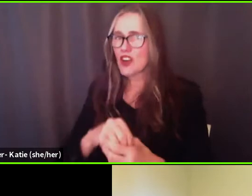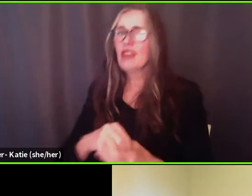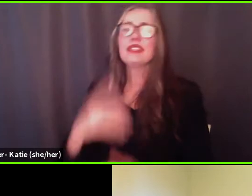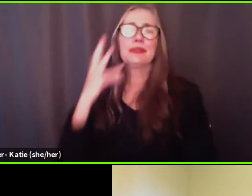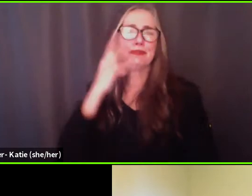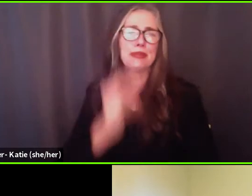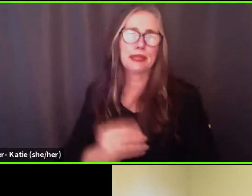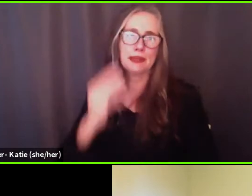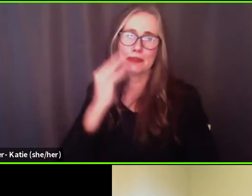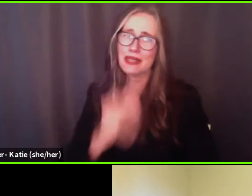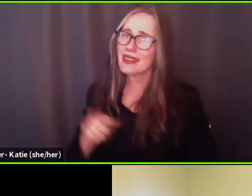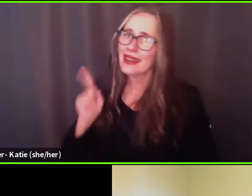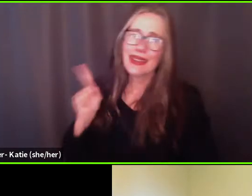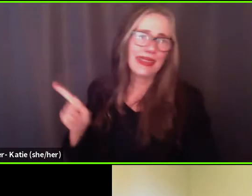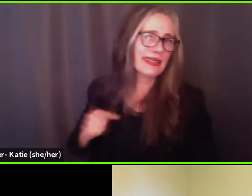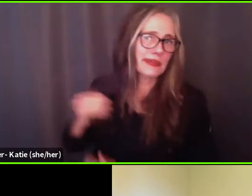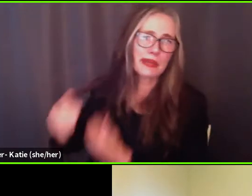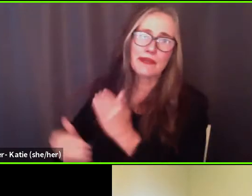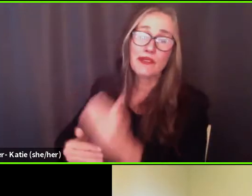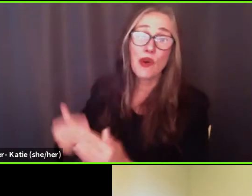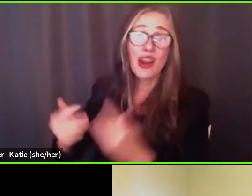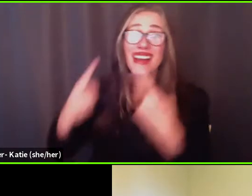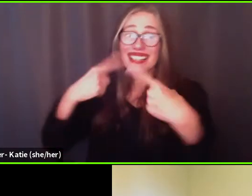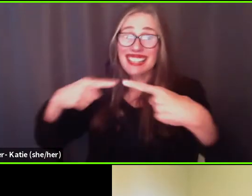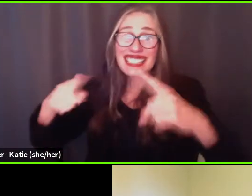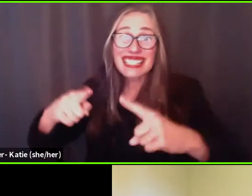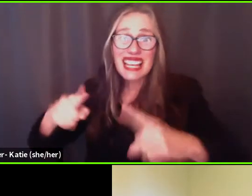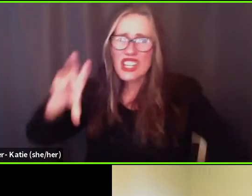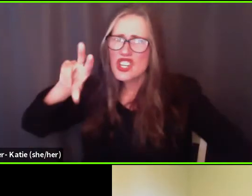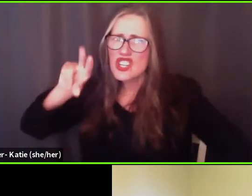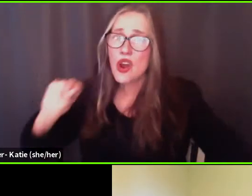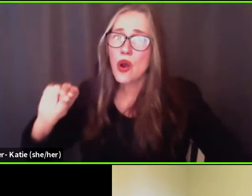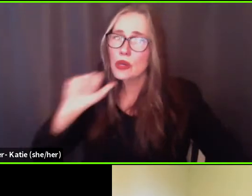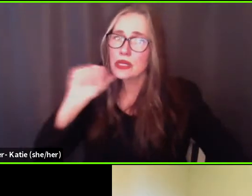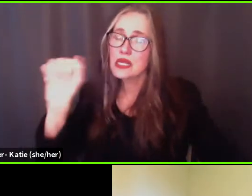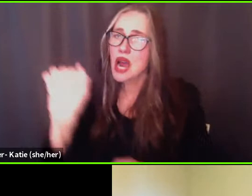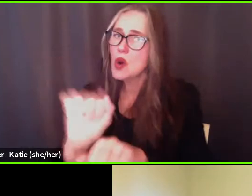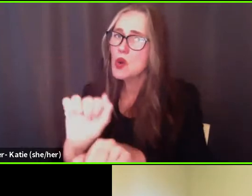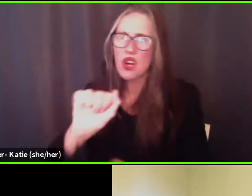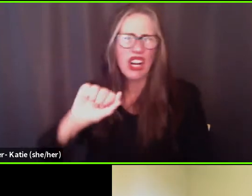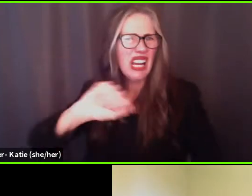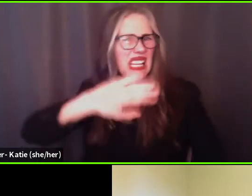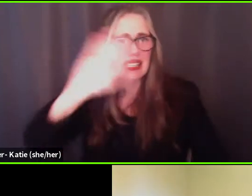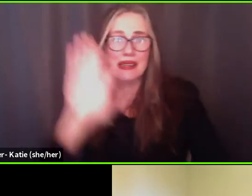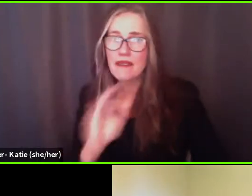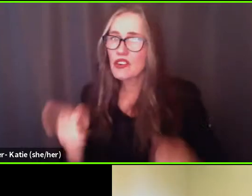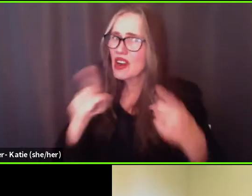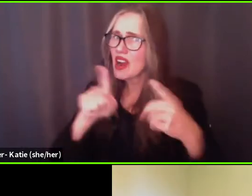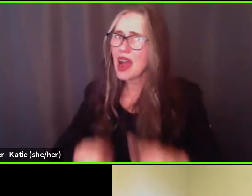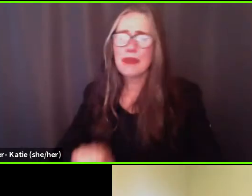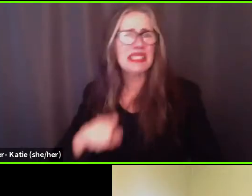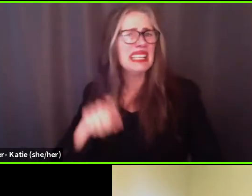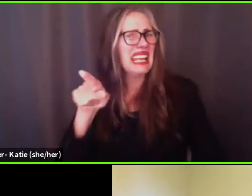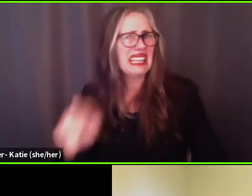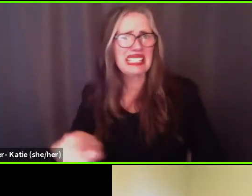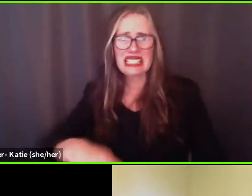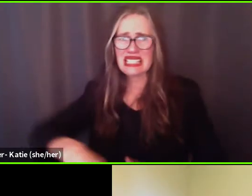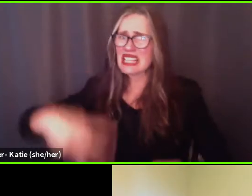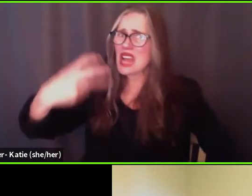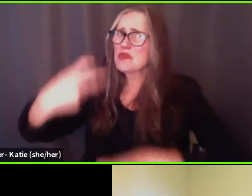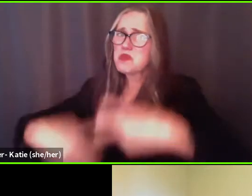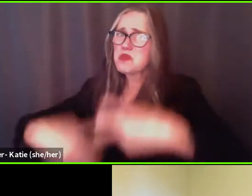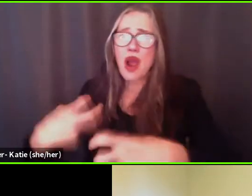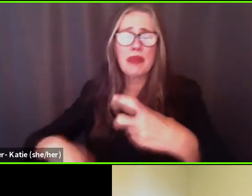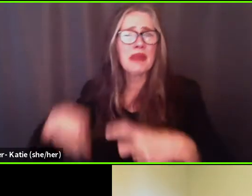past it did not work out well if we continue to go down this road without a proper context in history we run the risk of